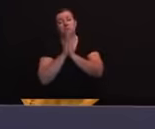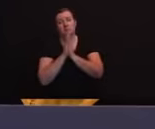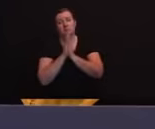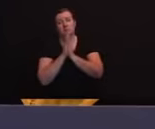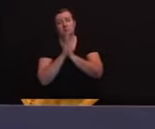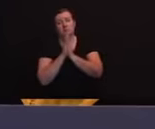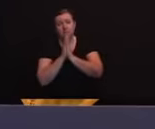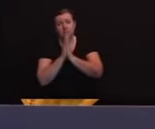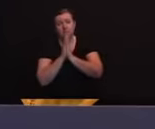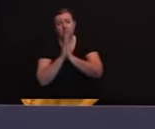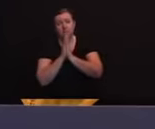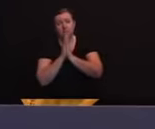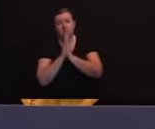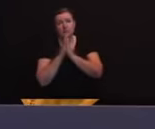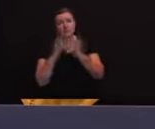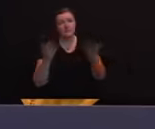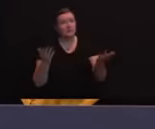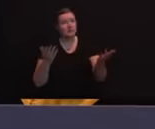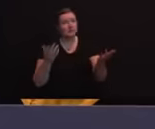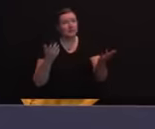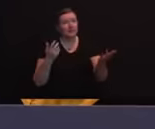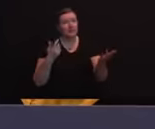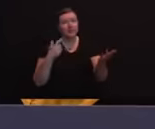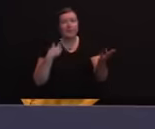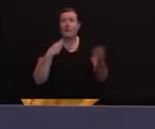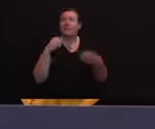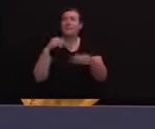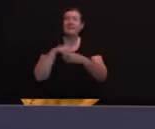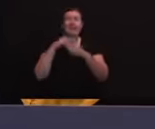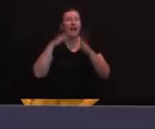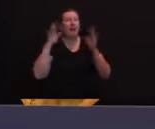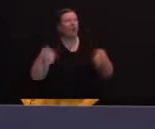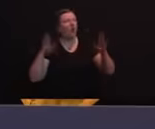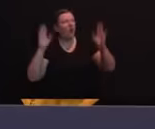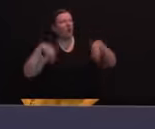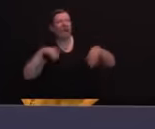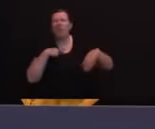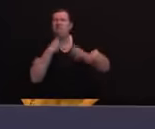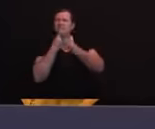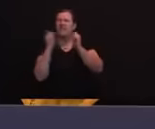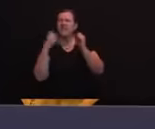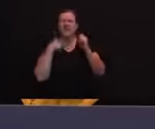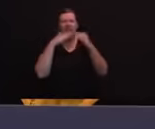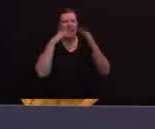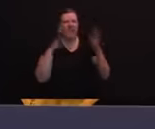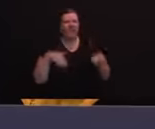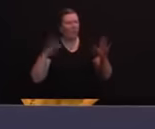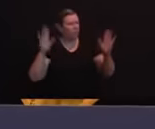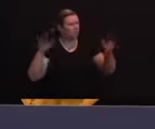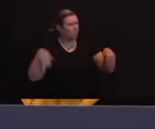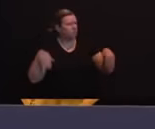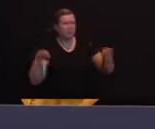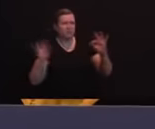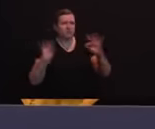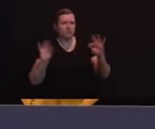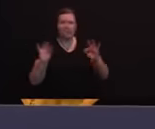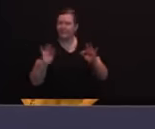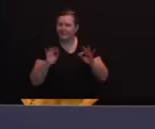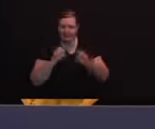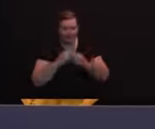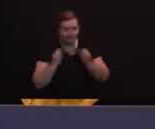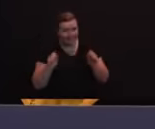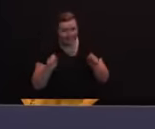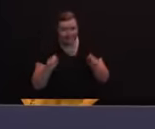that when you're in your house, that you've passed through some magic doorway. And especially as we